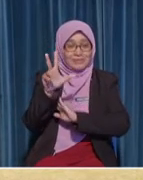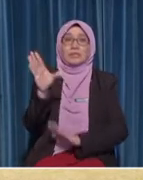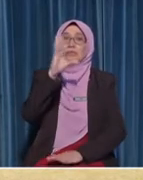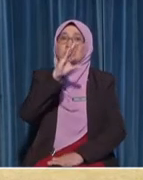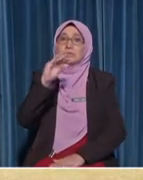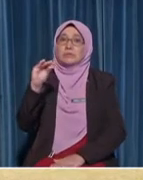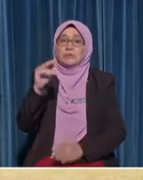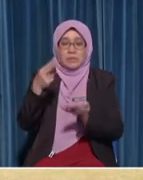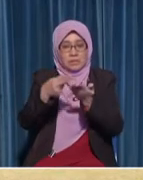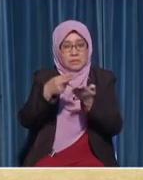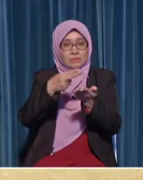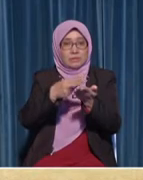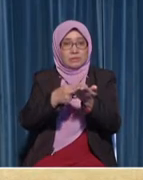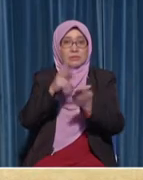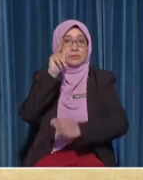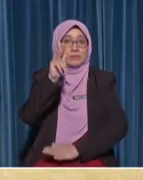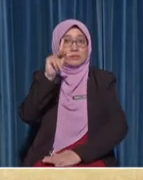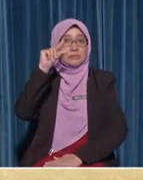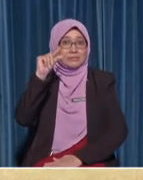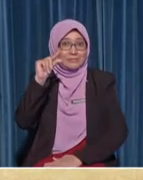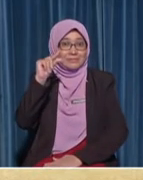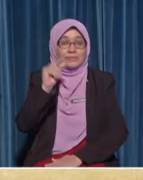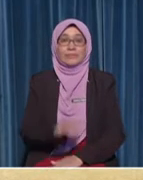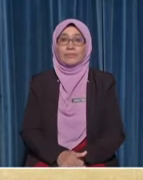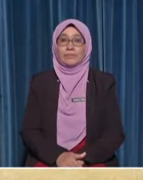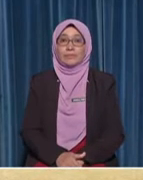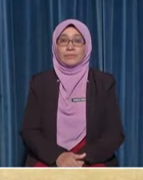the unit is kilogram.